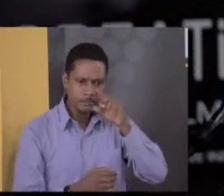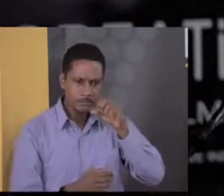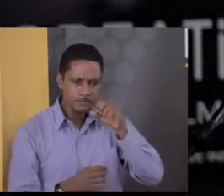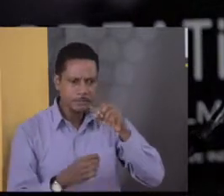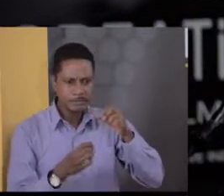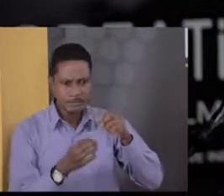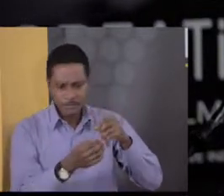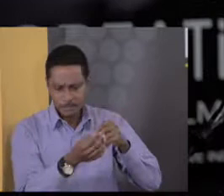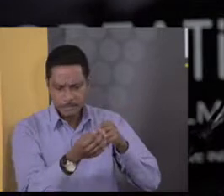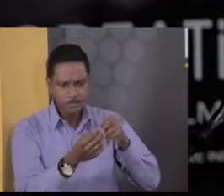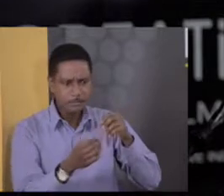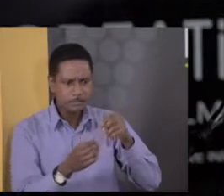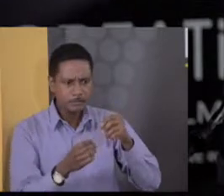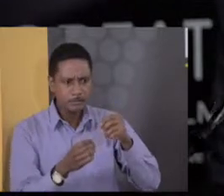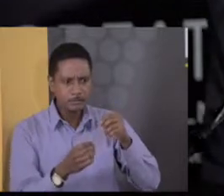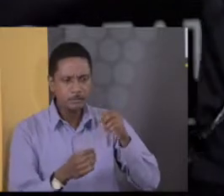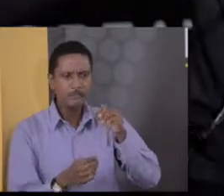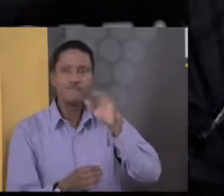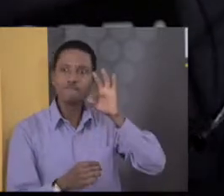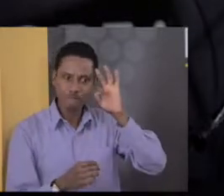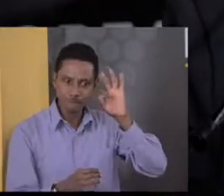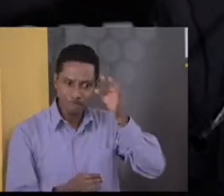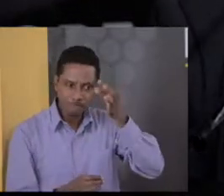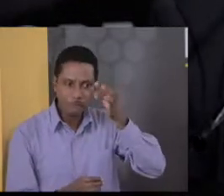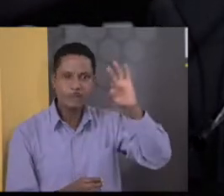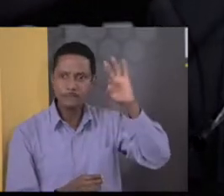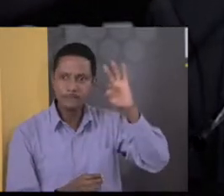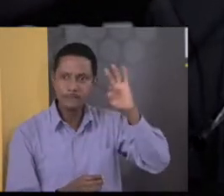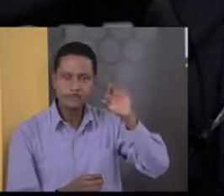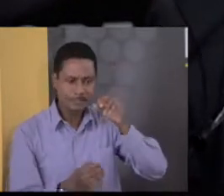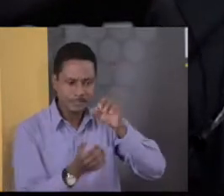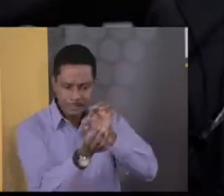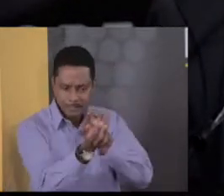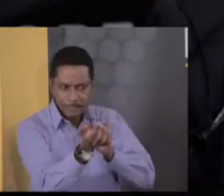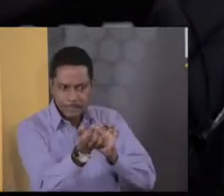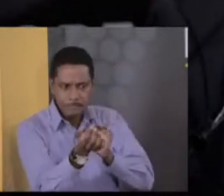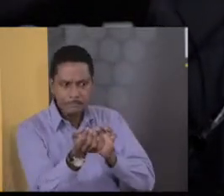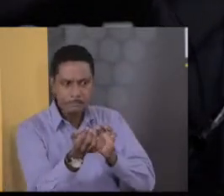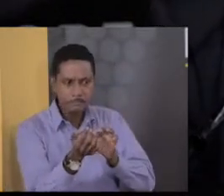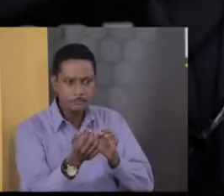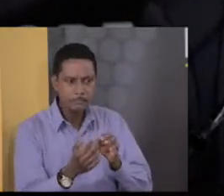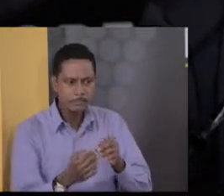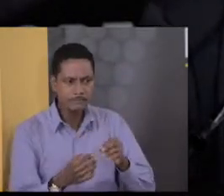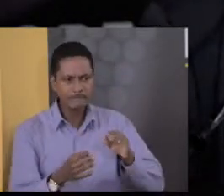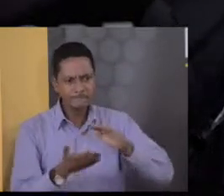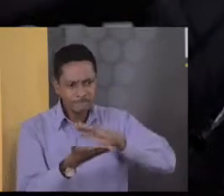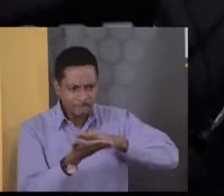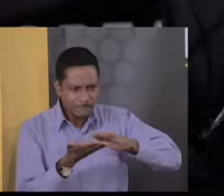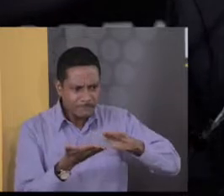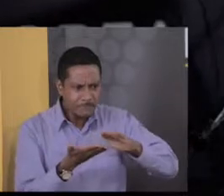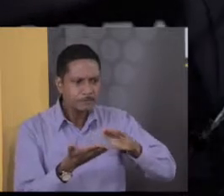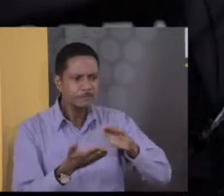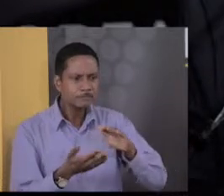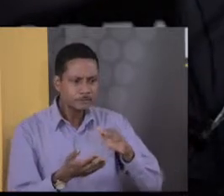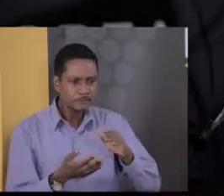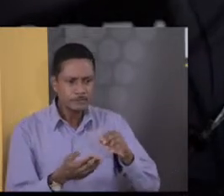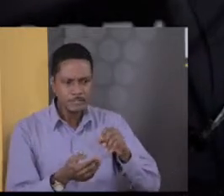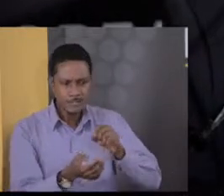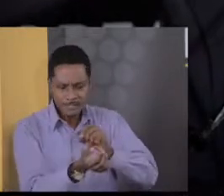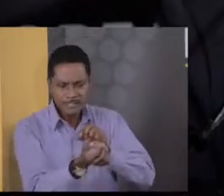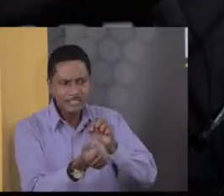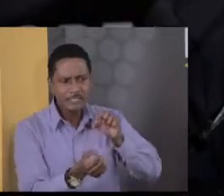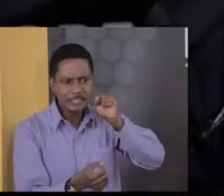seams. You know, you would be seeing French seams, bound seams, flat felt